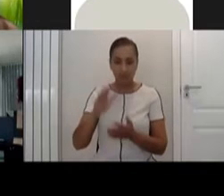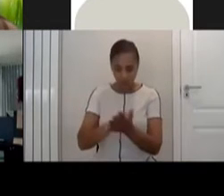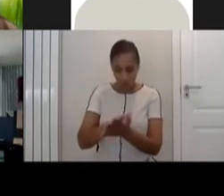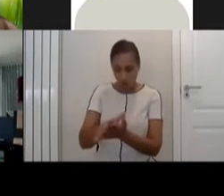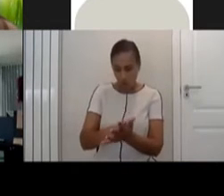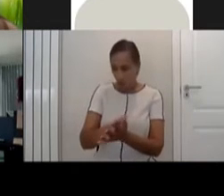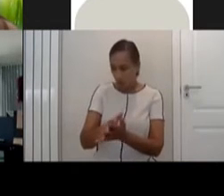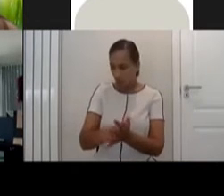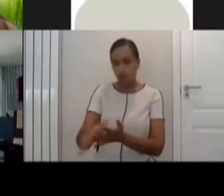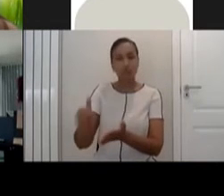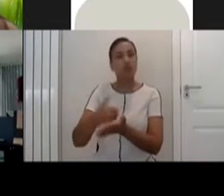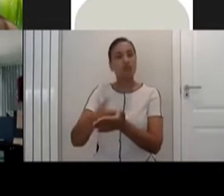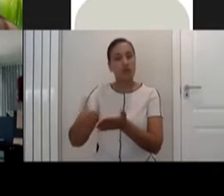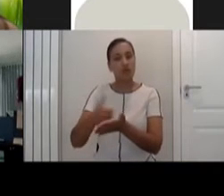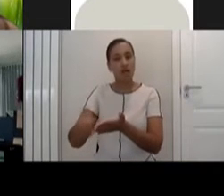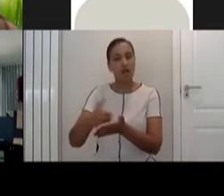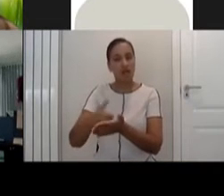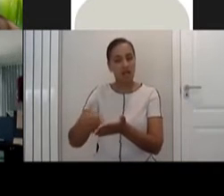more frequently.